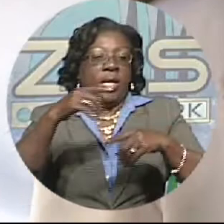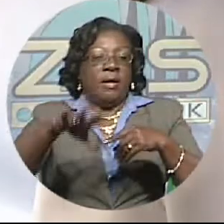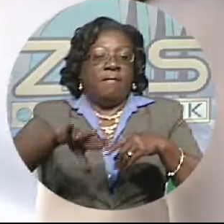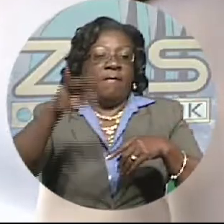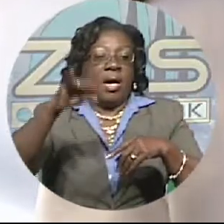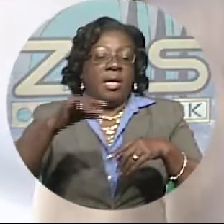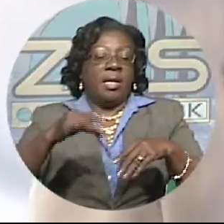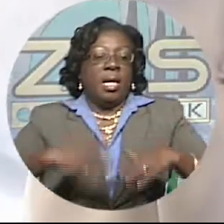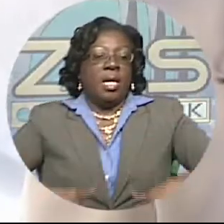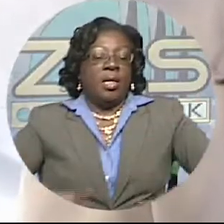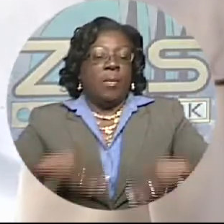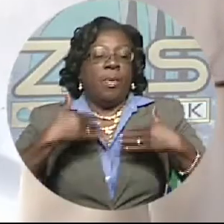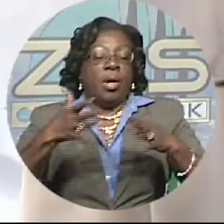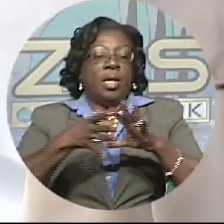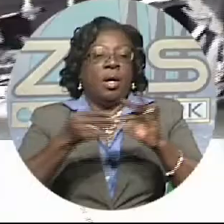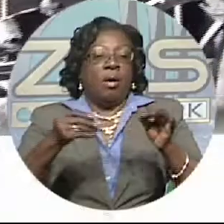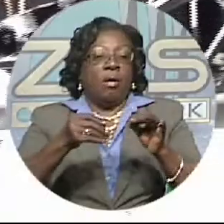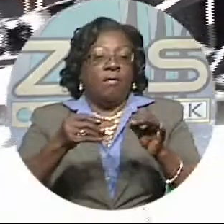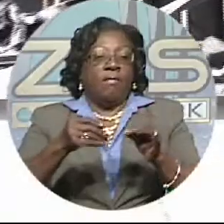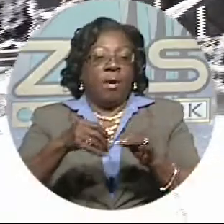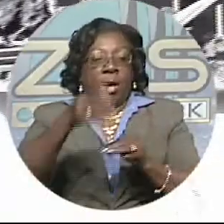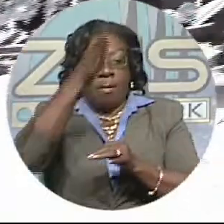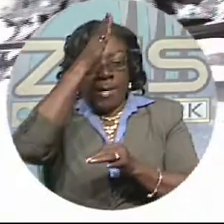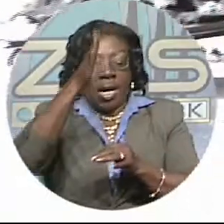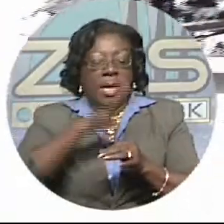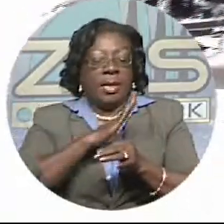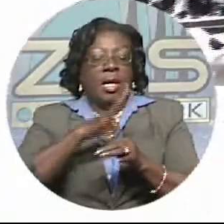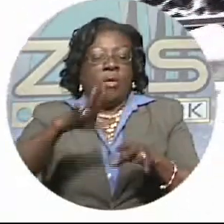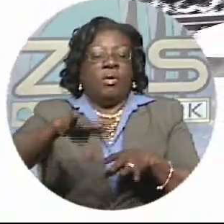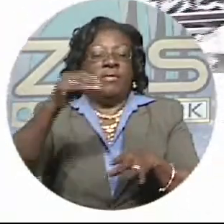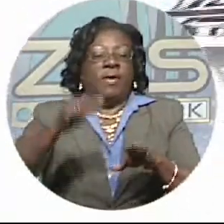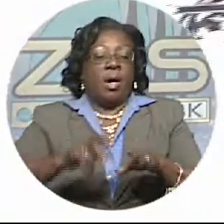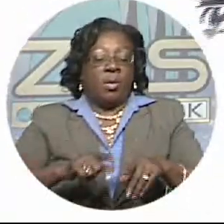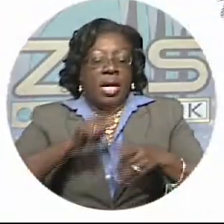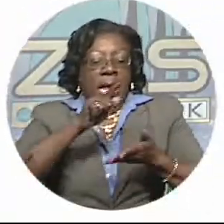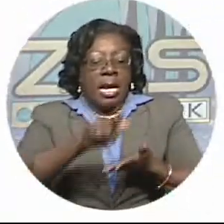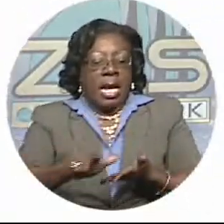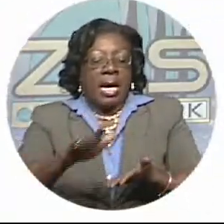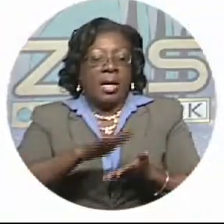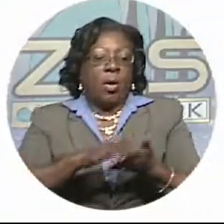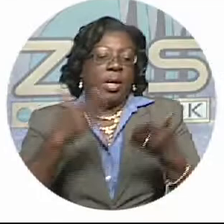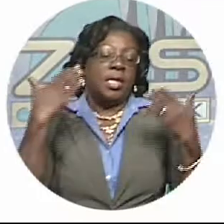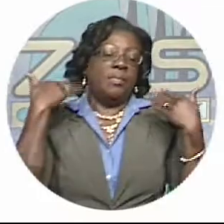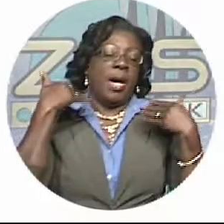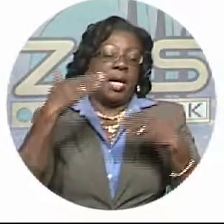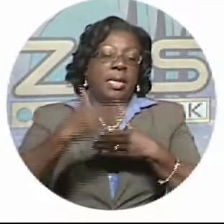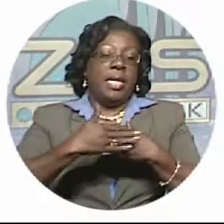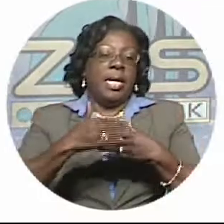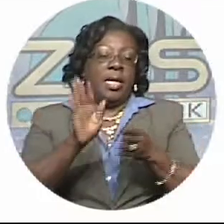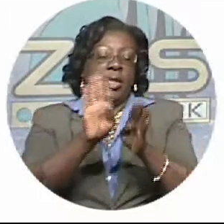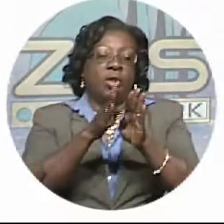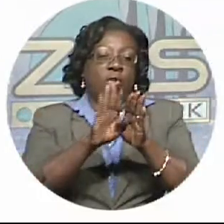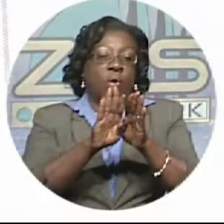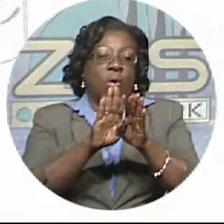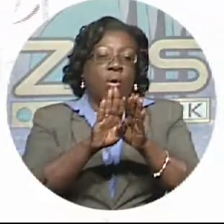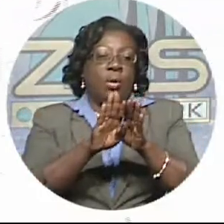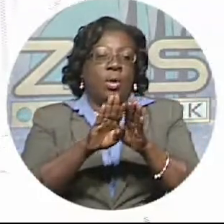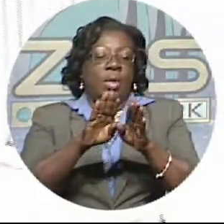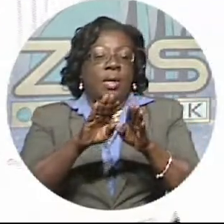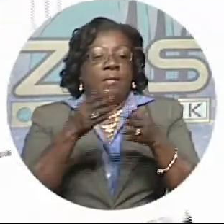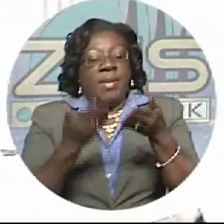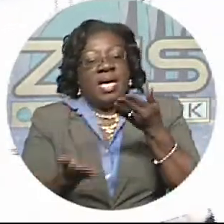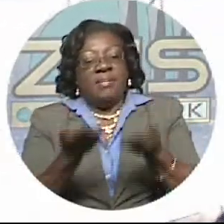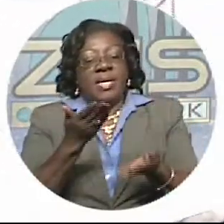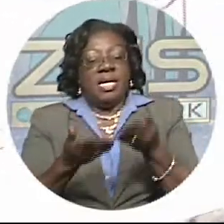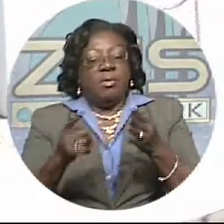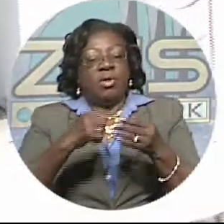the lifeless remains of what appeared to be a male was found lying on his back near the door. We believe that this individual, he